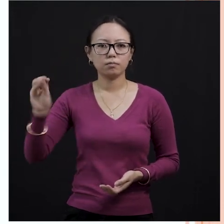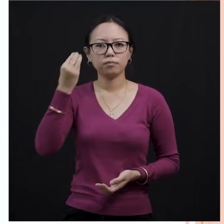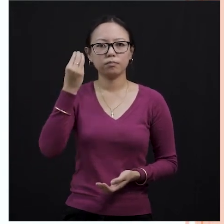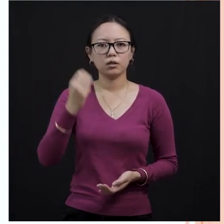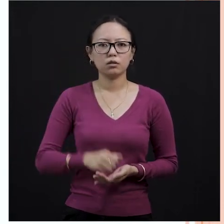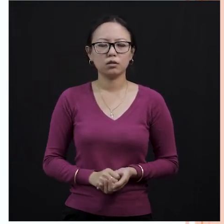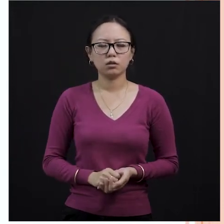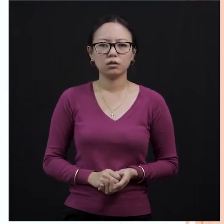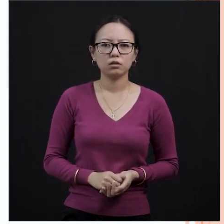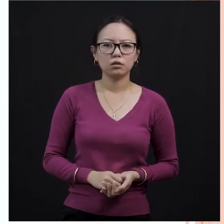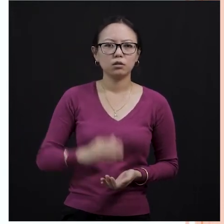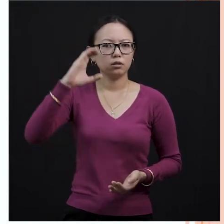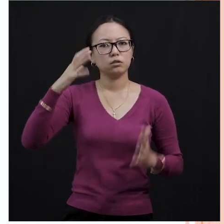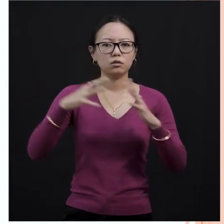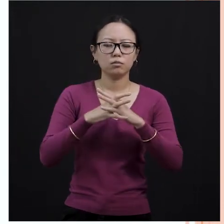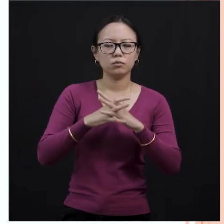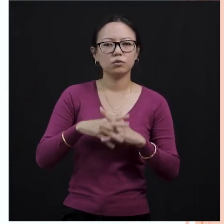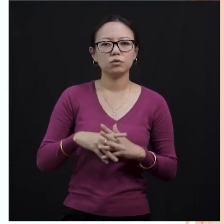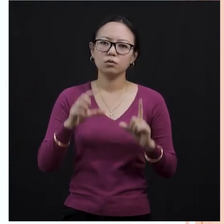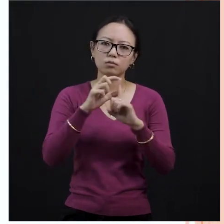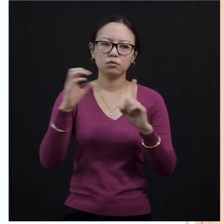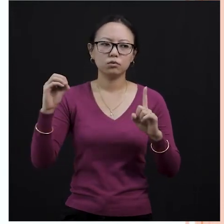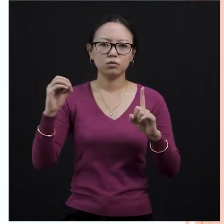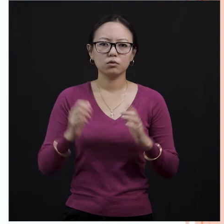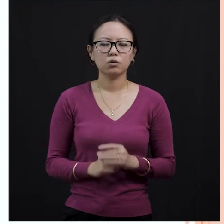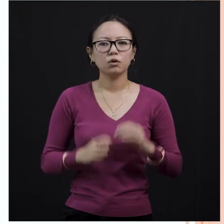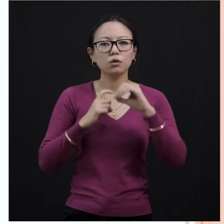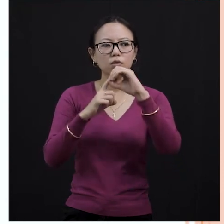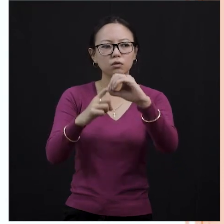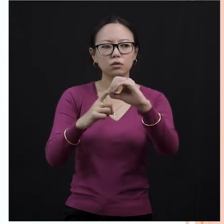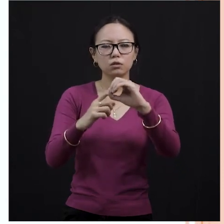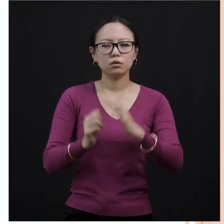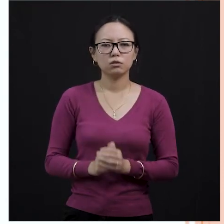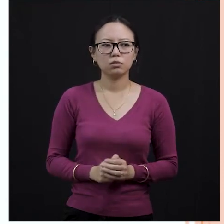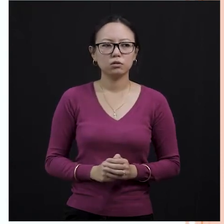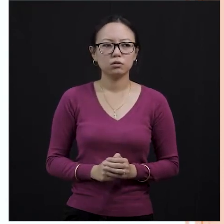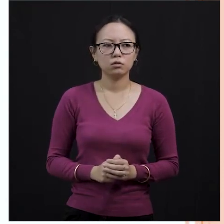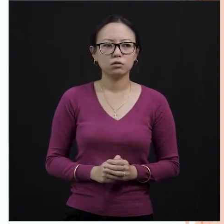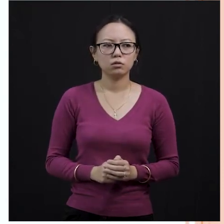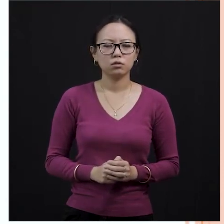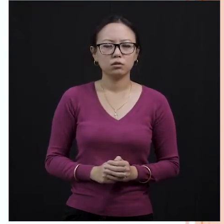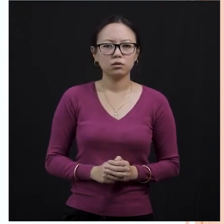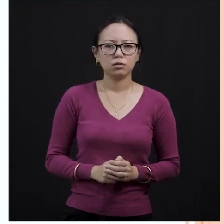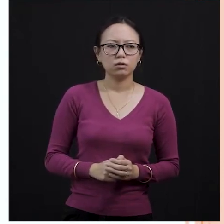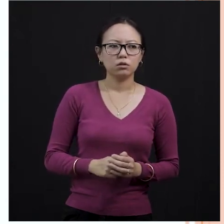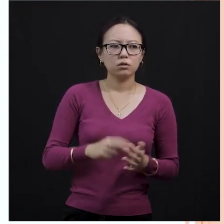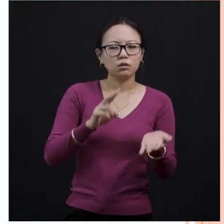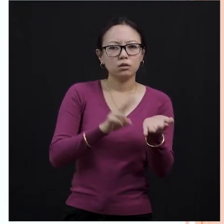do an exercise together. The question here is match the